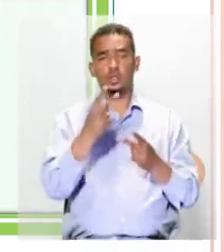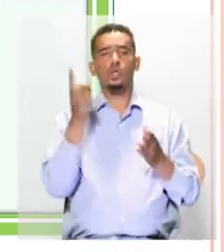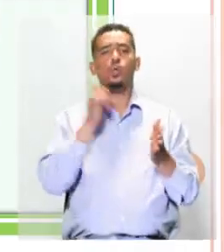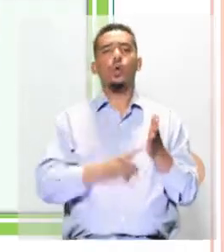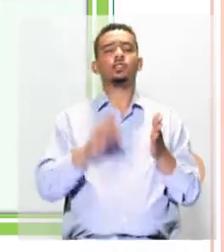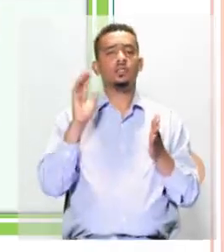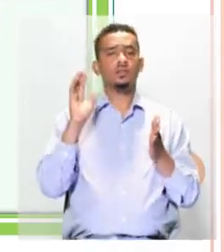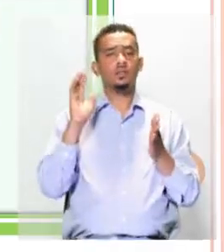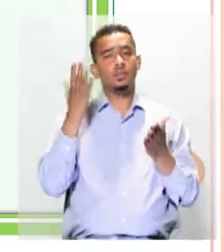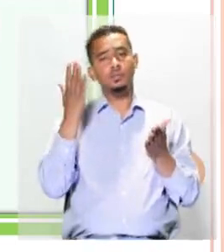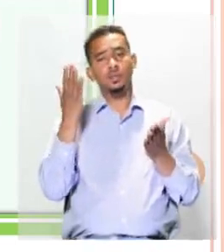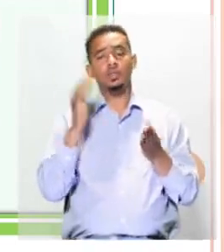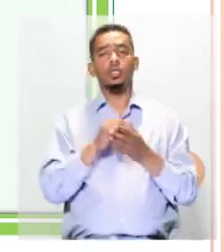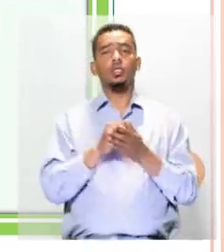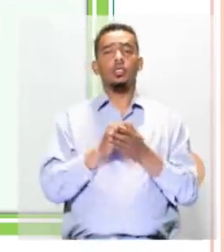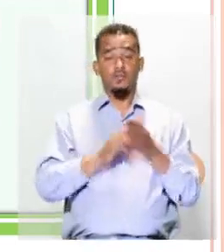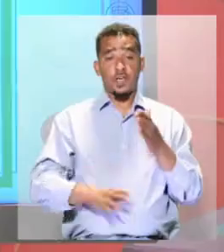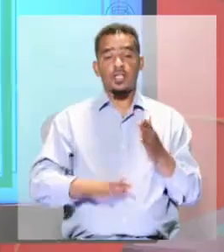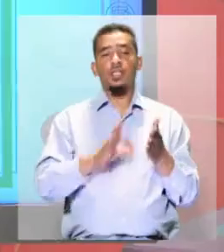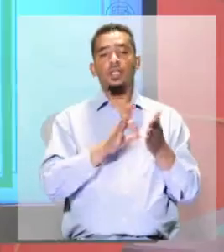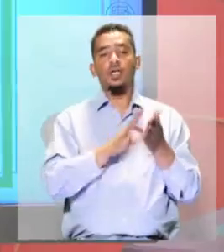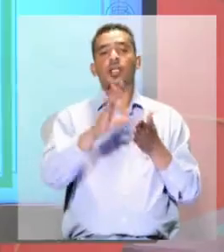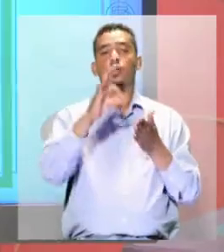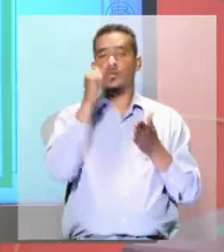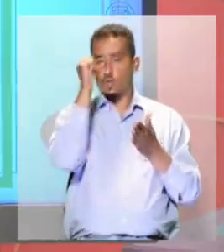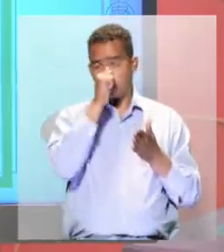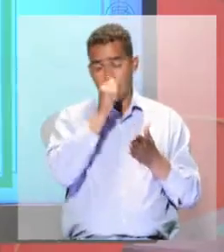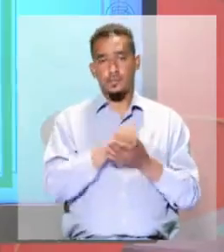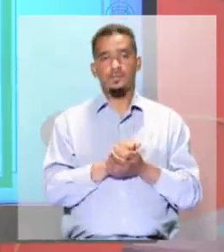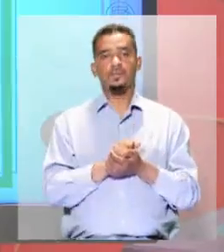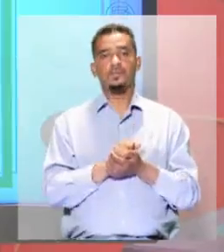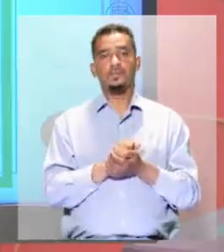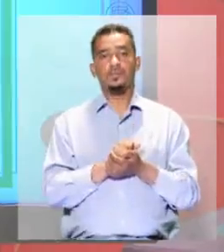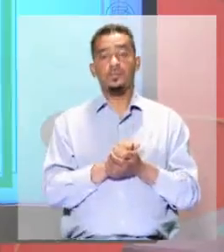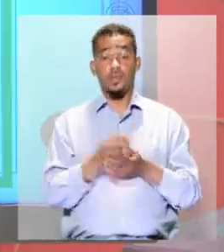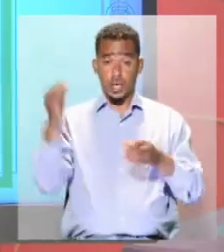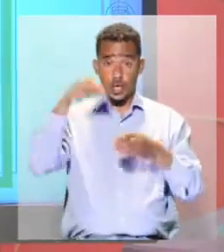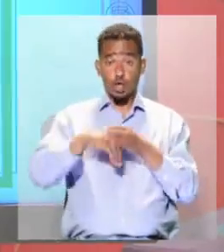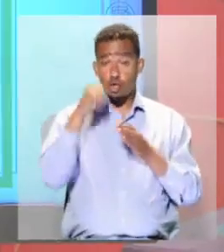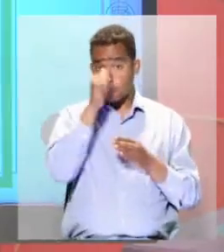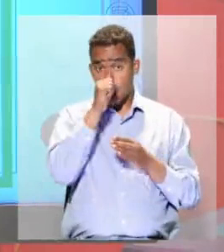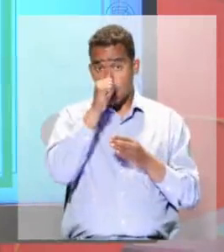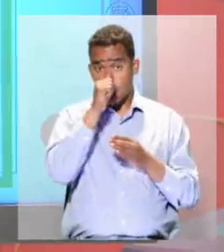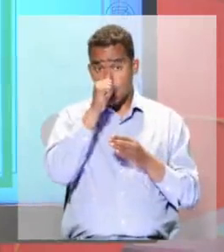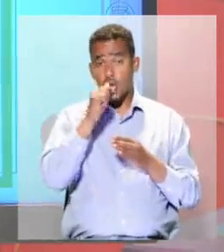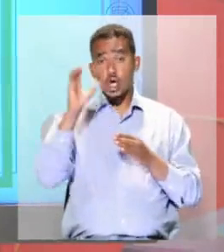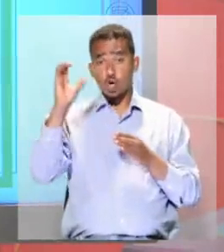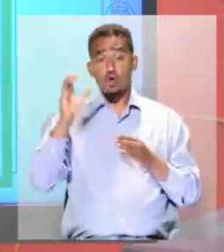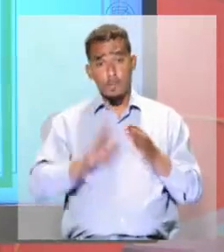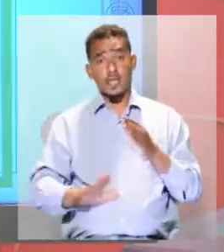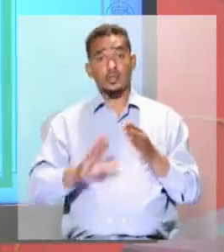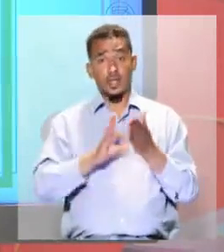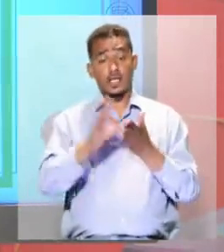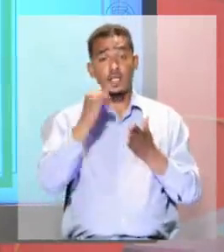like the fertility rate of Ethiopia. In Ethiopia, crude birth rate